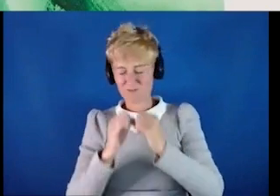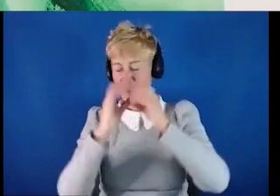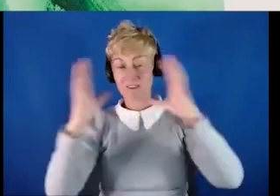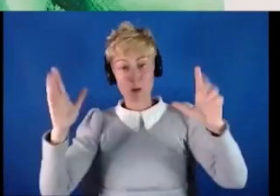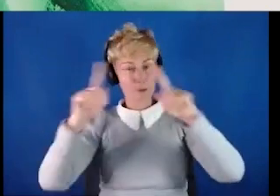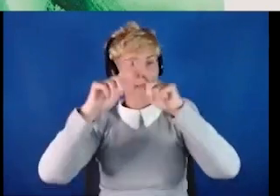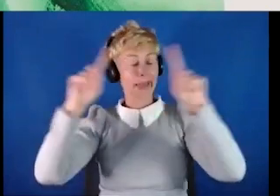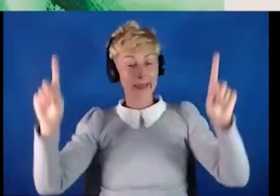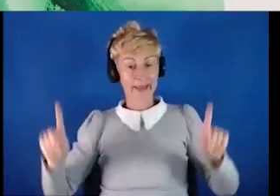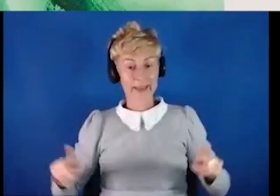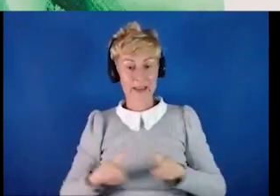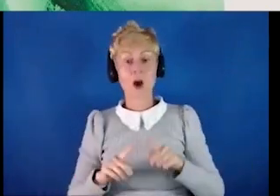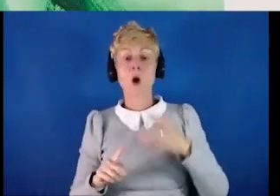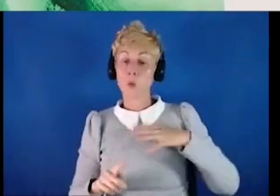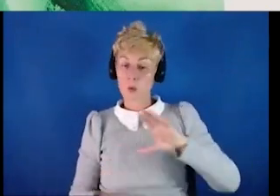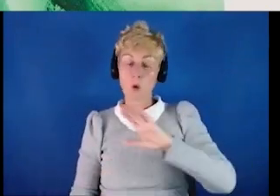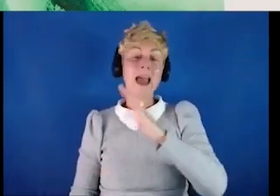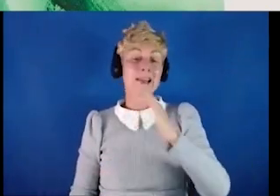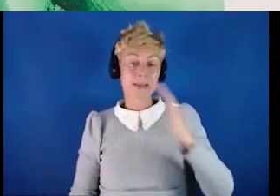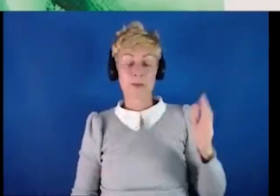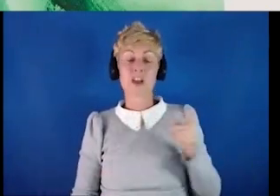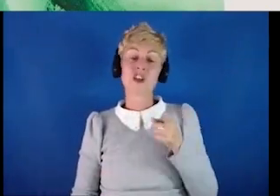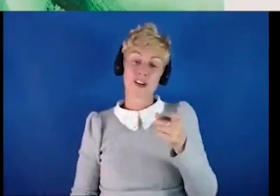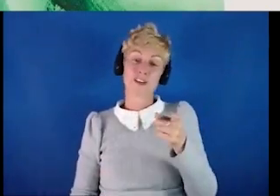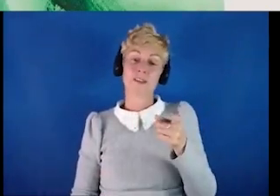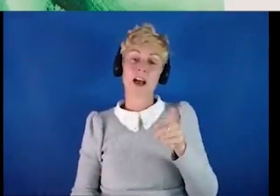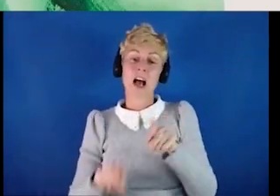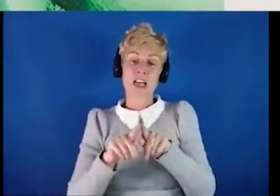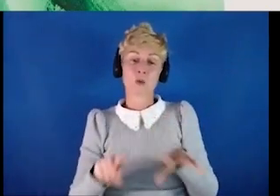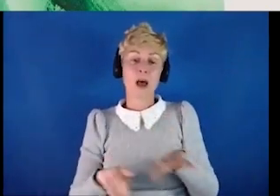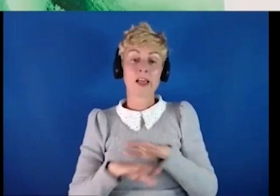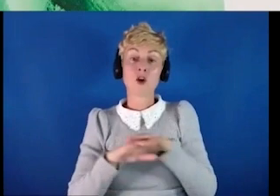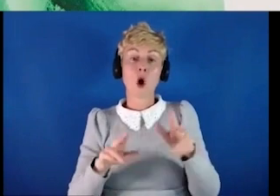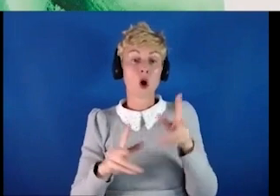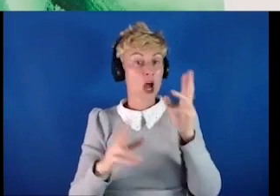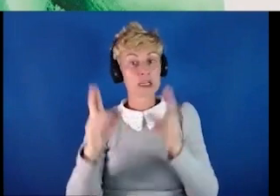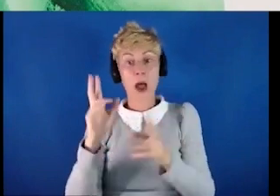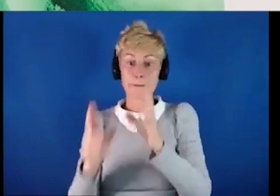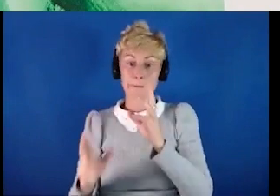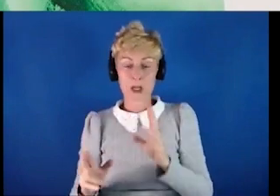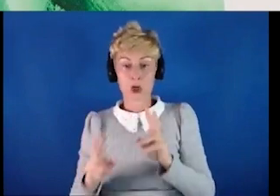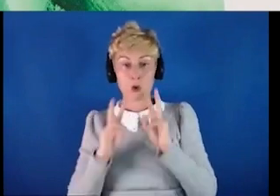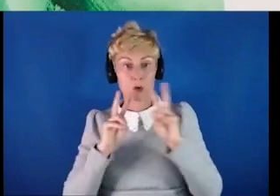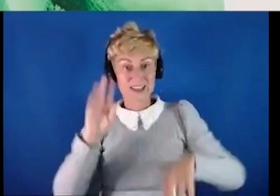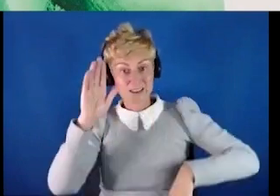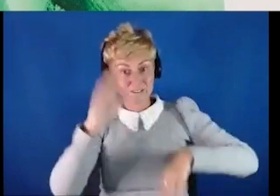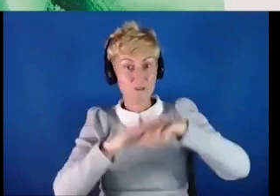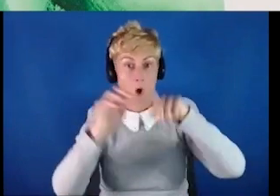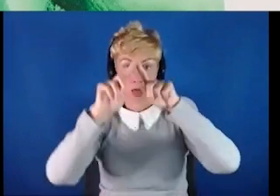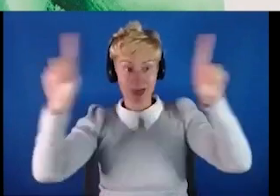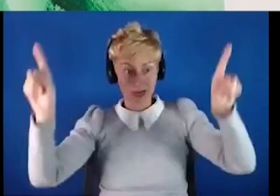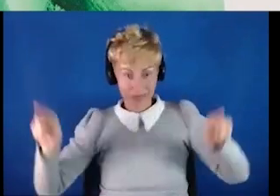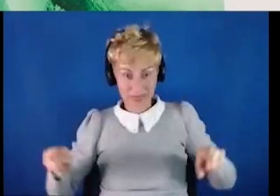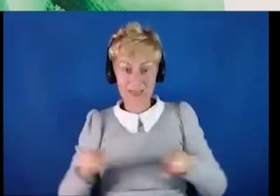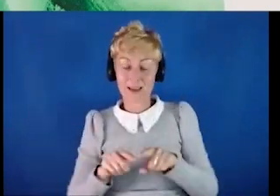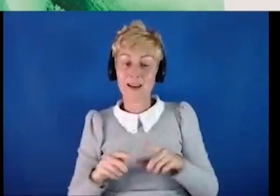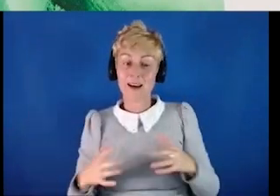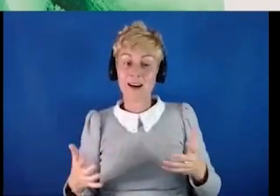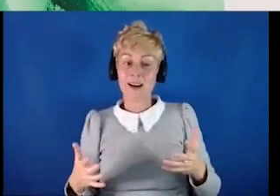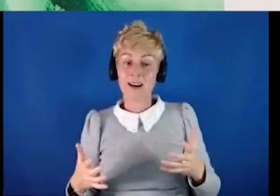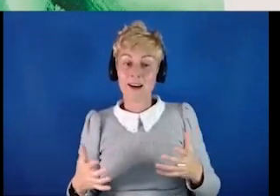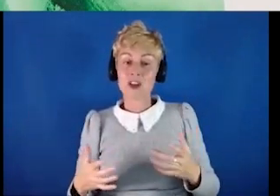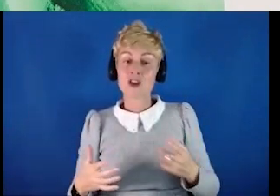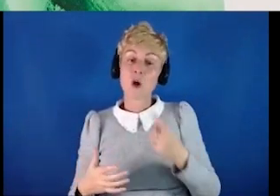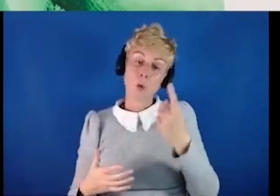also want to have an exhibition of the actual art piece, not cut up. It's a piece that is intact, so maybe also